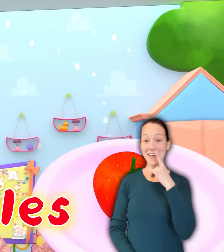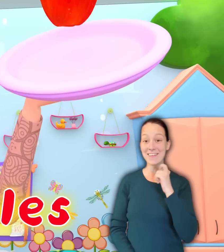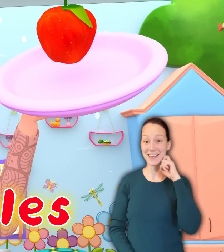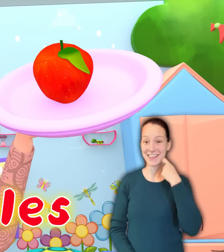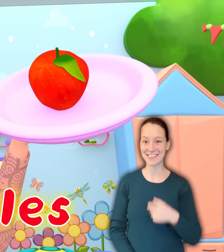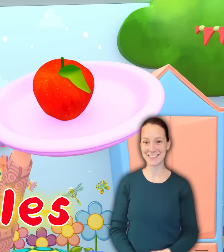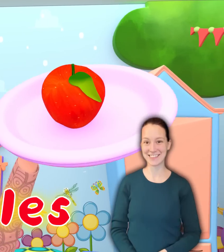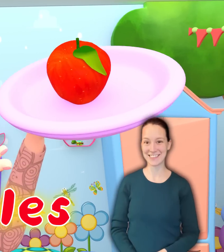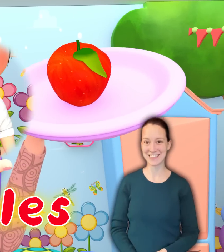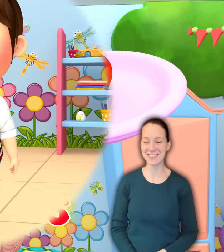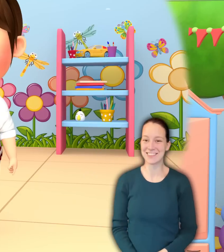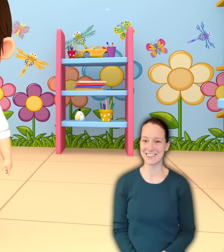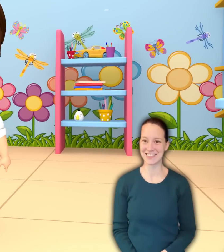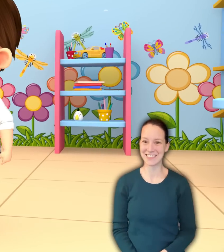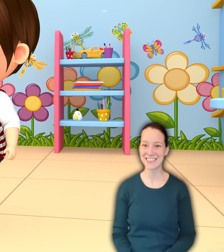five red